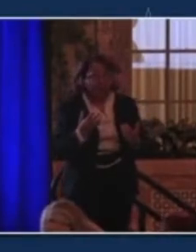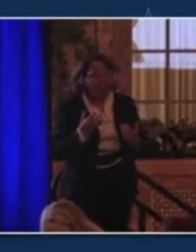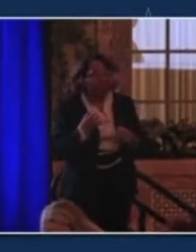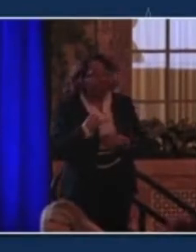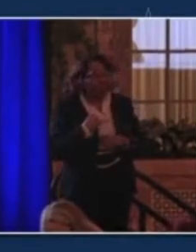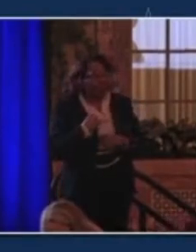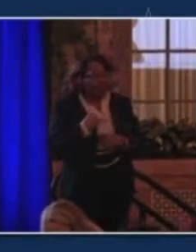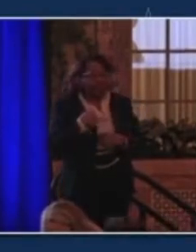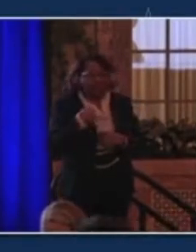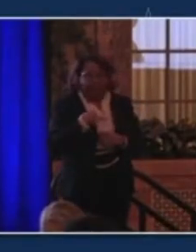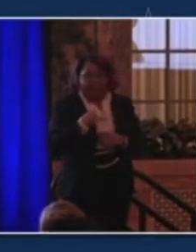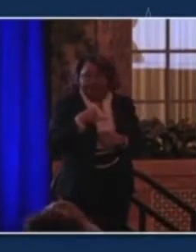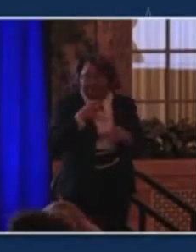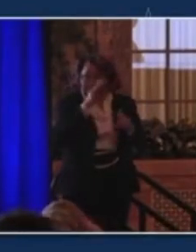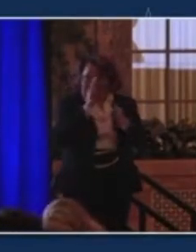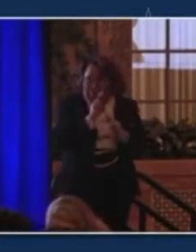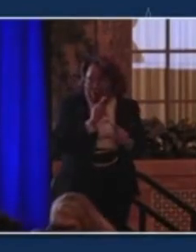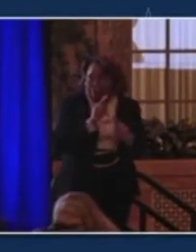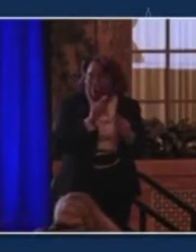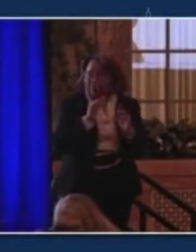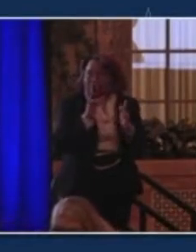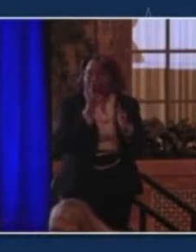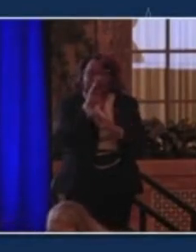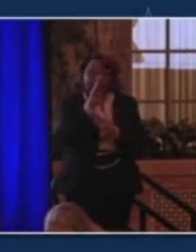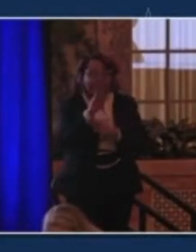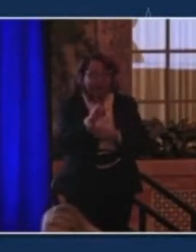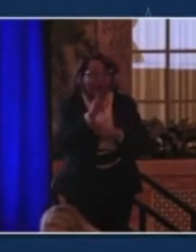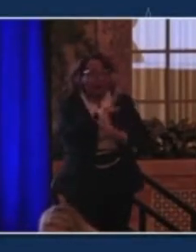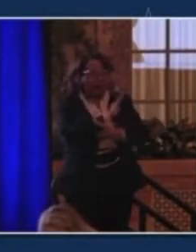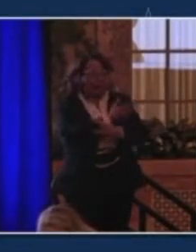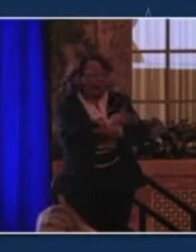I'm beyond humbled by the powerful work of our